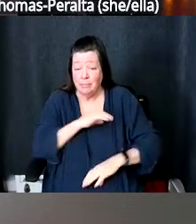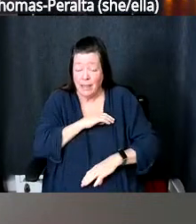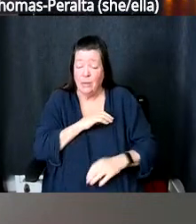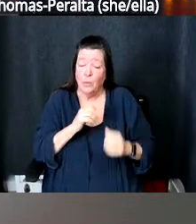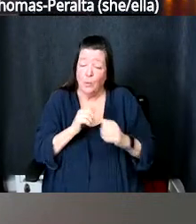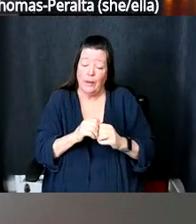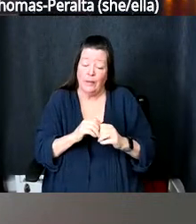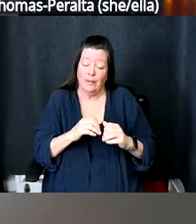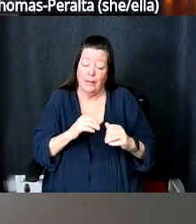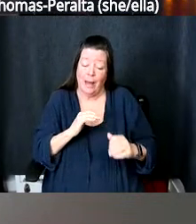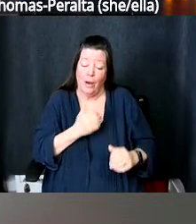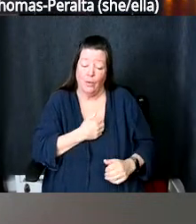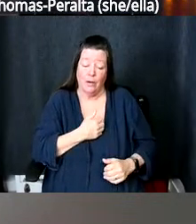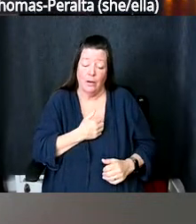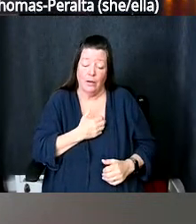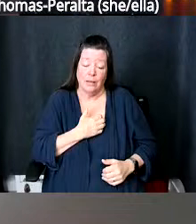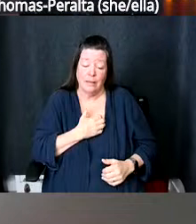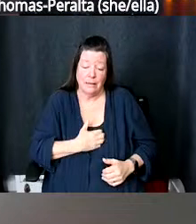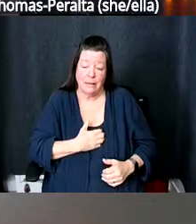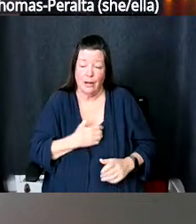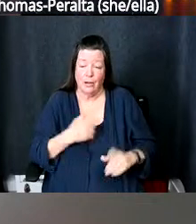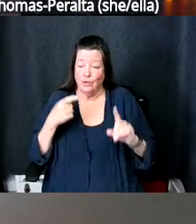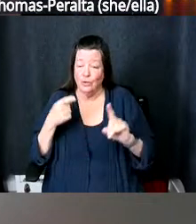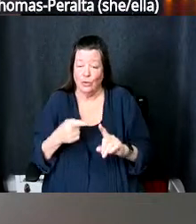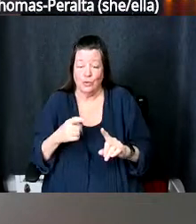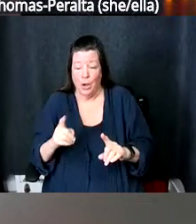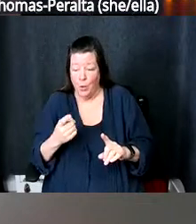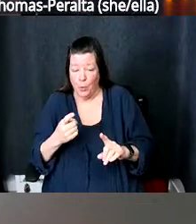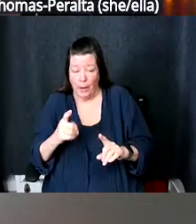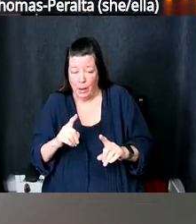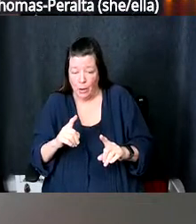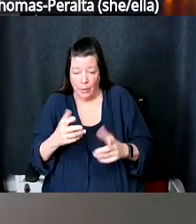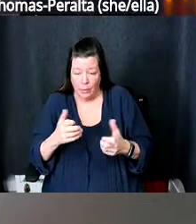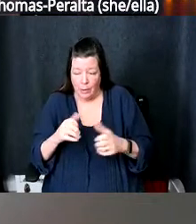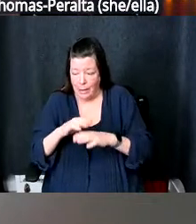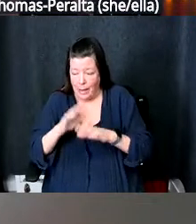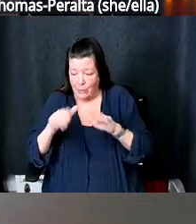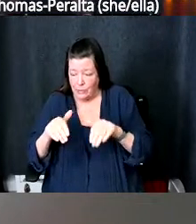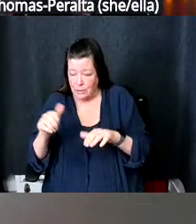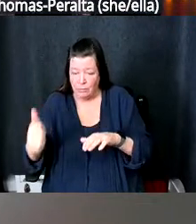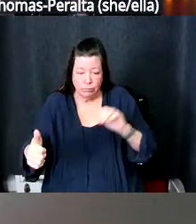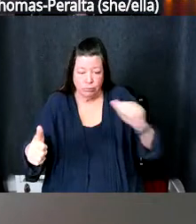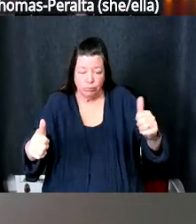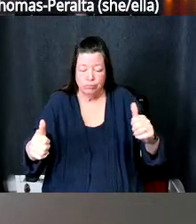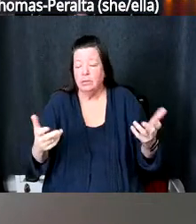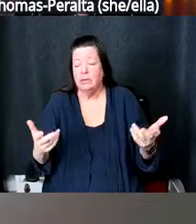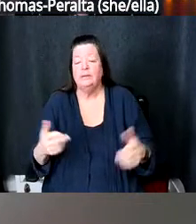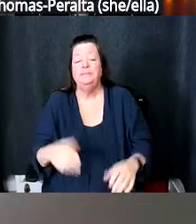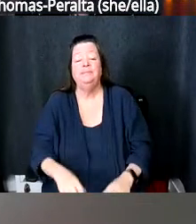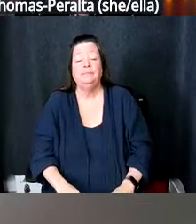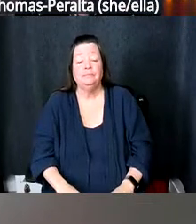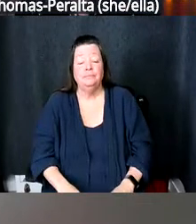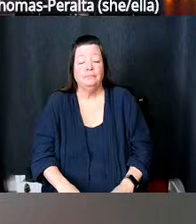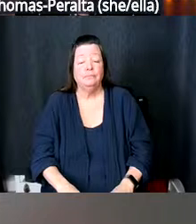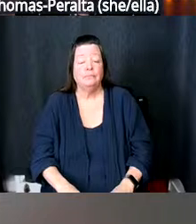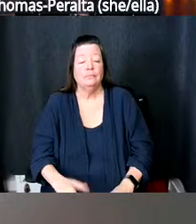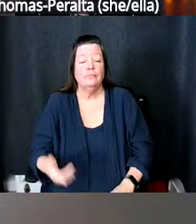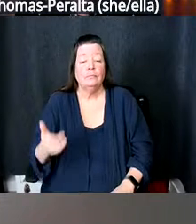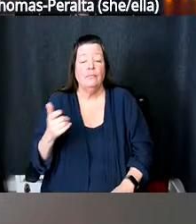regional goals of where we want housing and kind of the opportunities that exist around the region. Emily, and then we'll go to